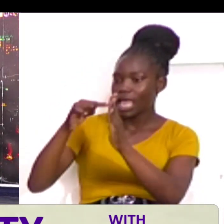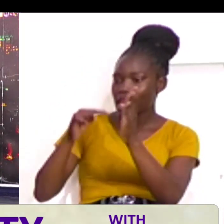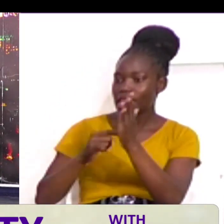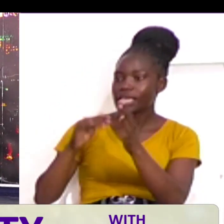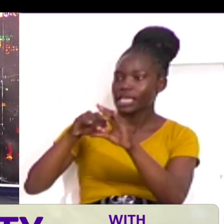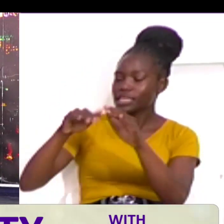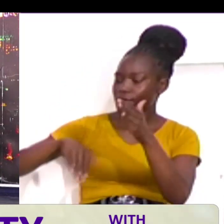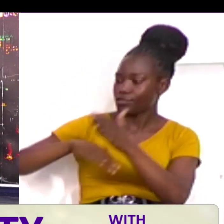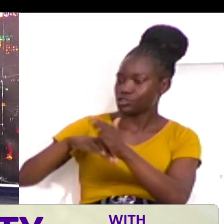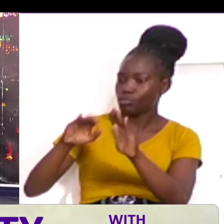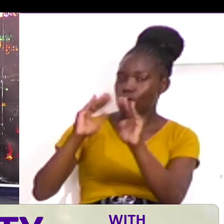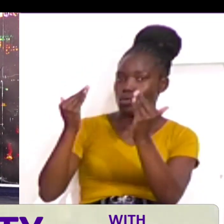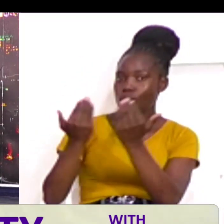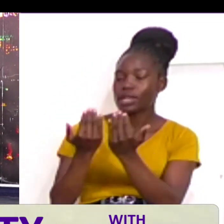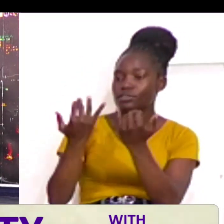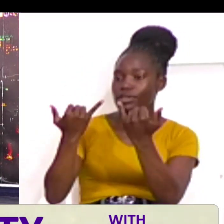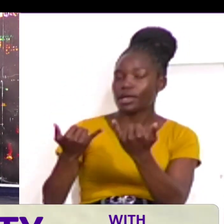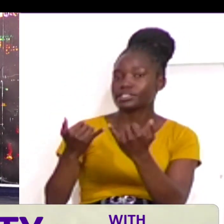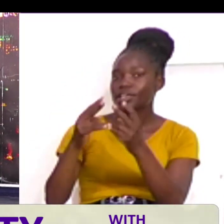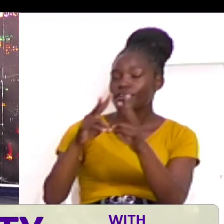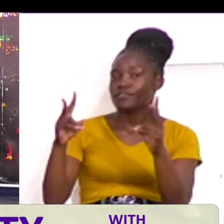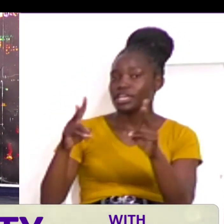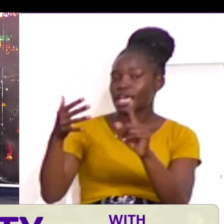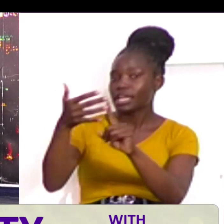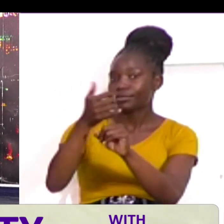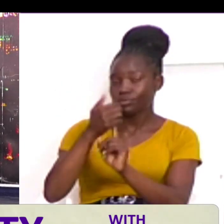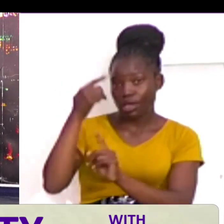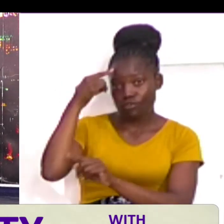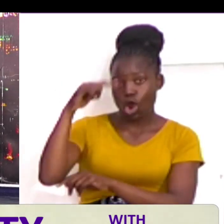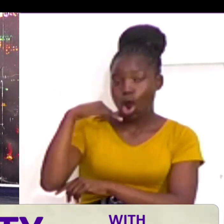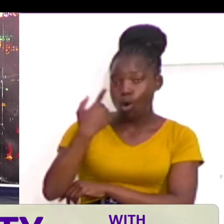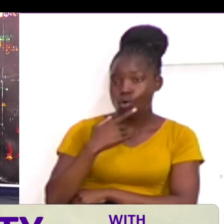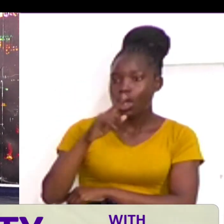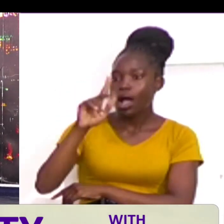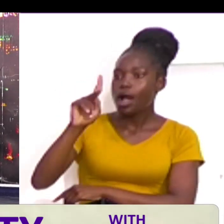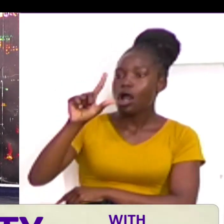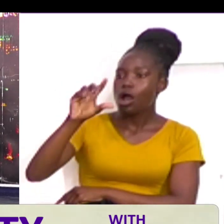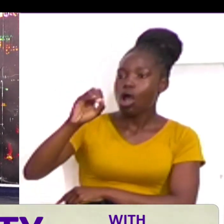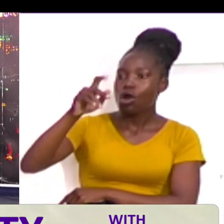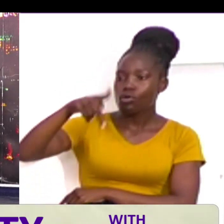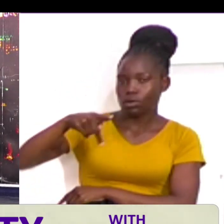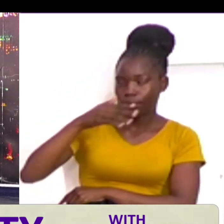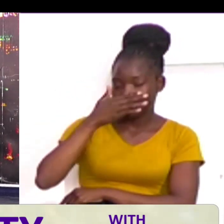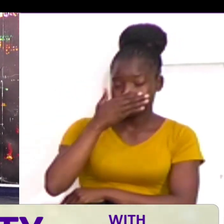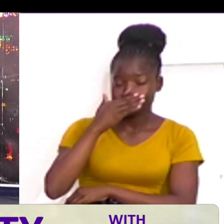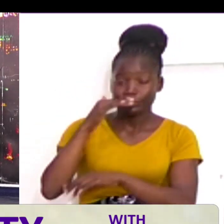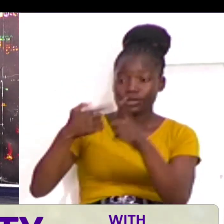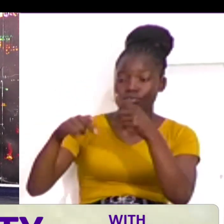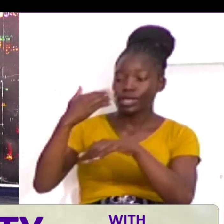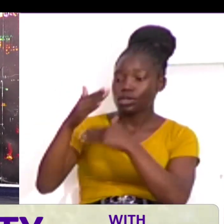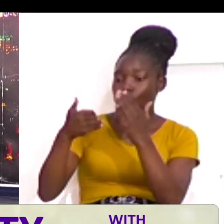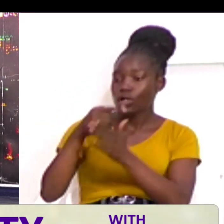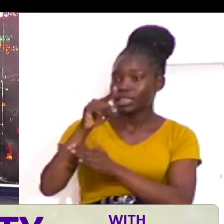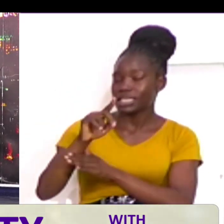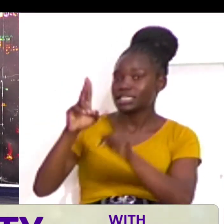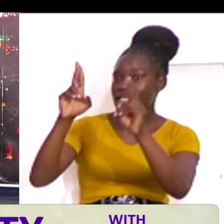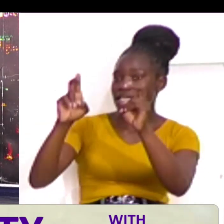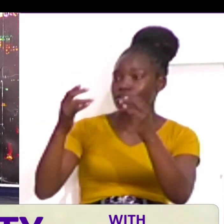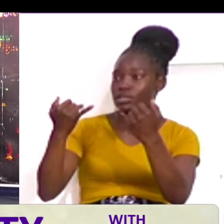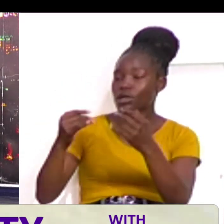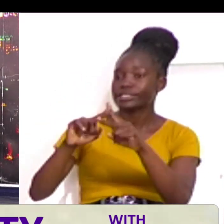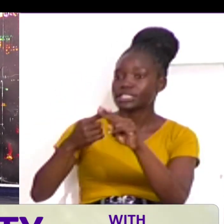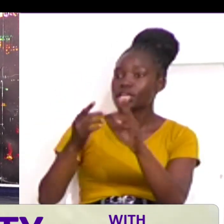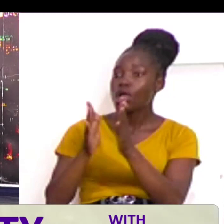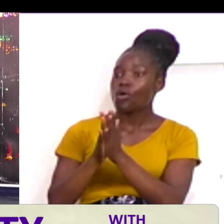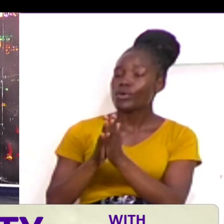football world. So it is quite an achievement for Jurgen Klopp so far to dominate and win all these titles. Let me start